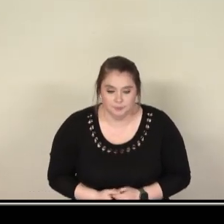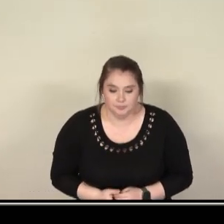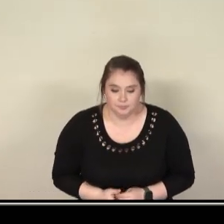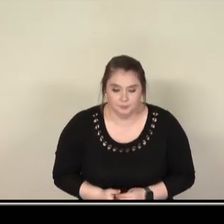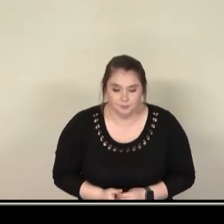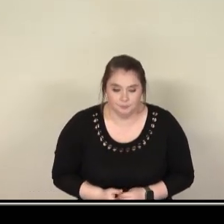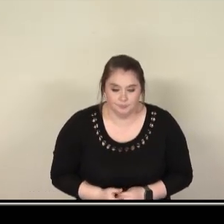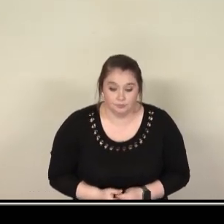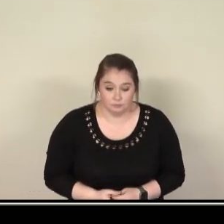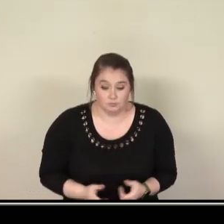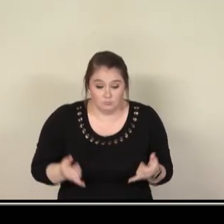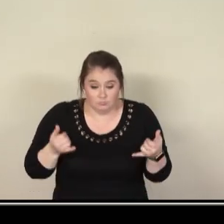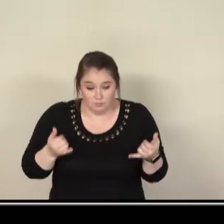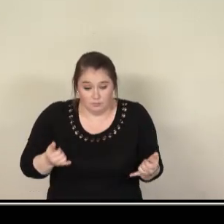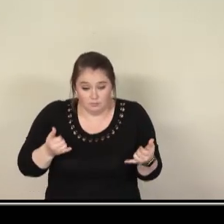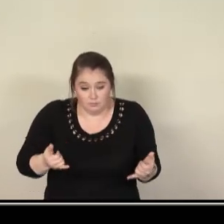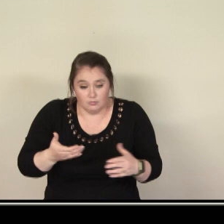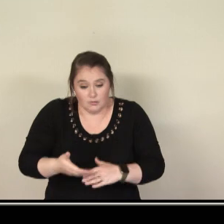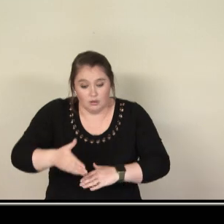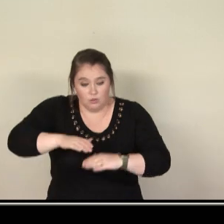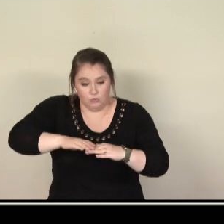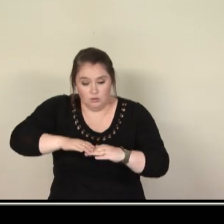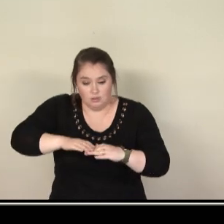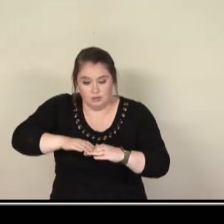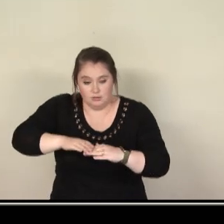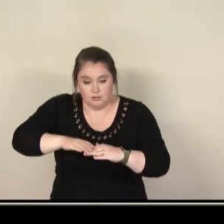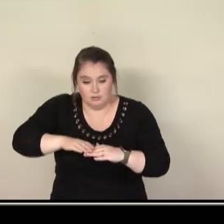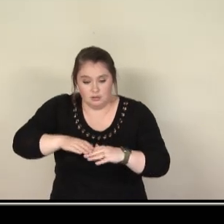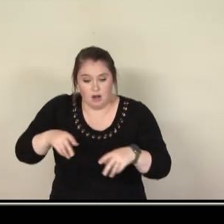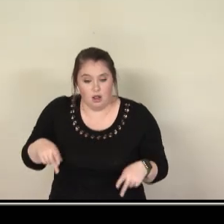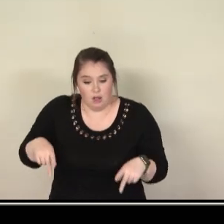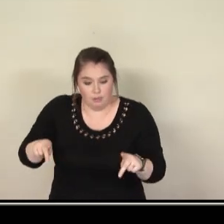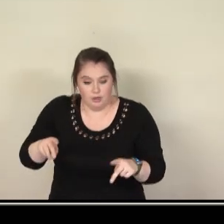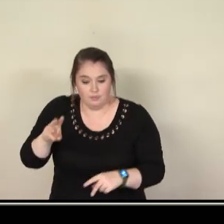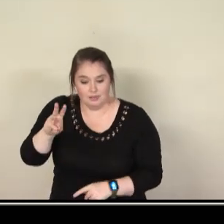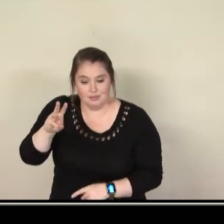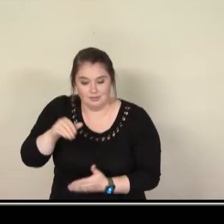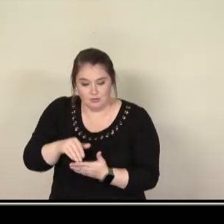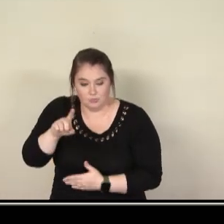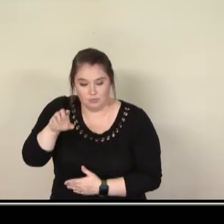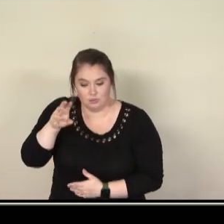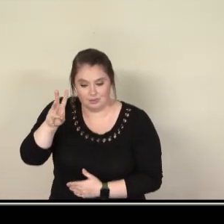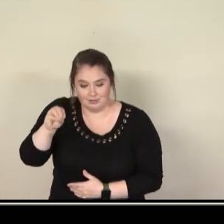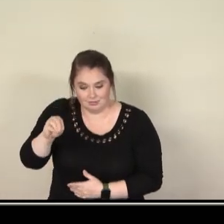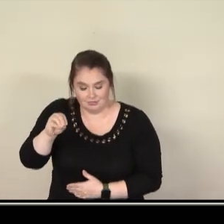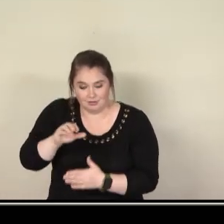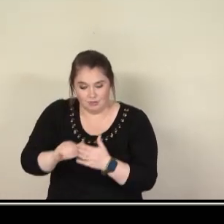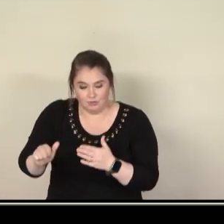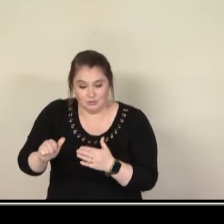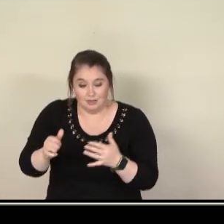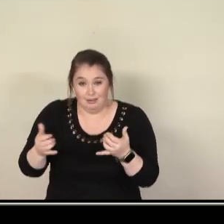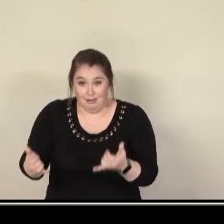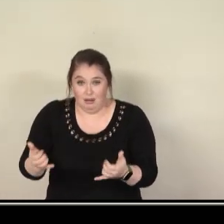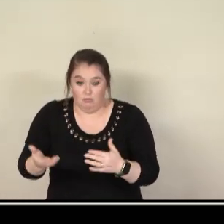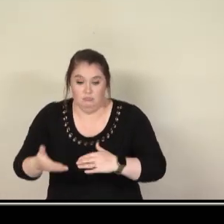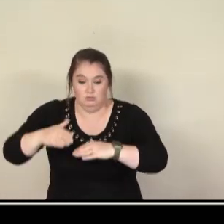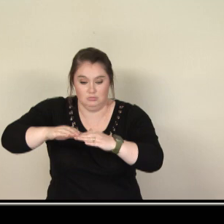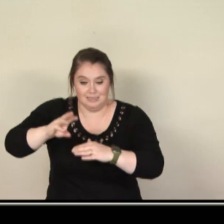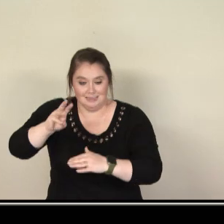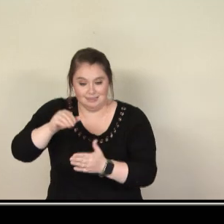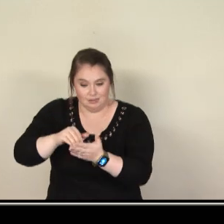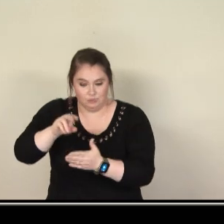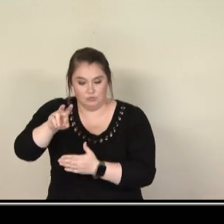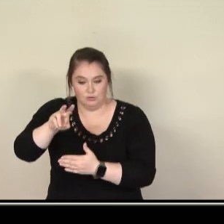there is an increase in the basic allotment from $6160 to $6250 in 2024 and $6300